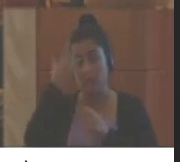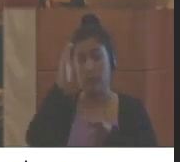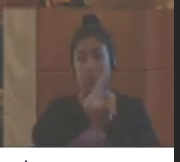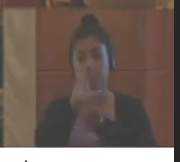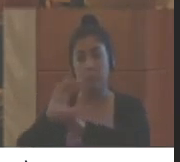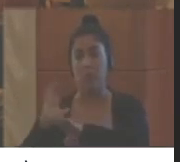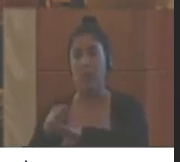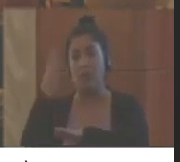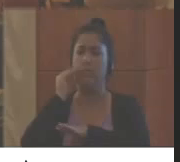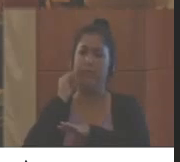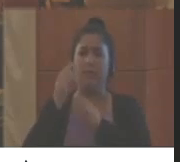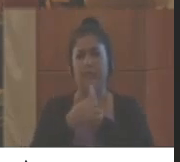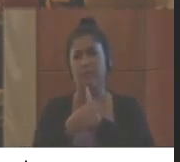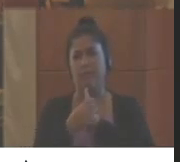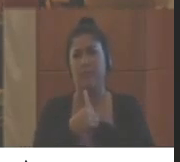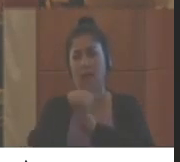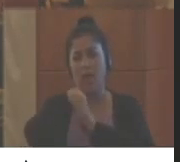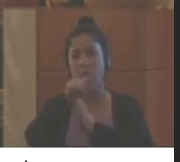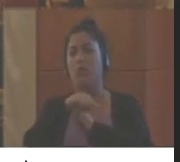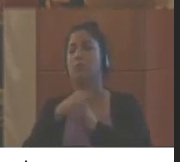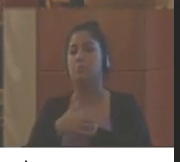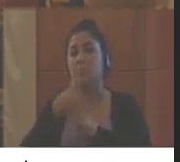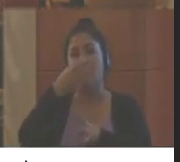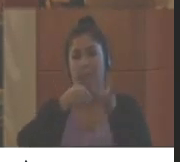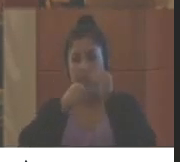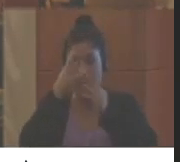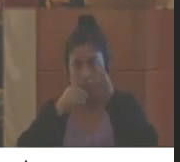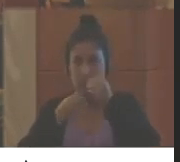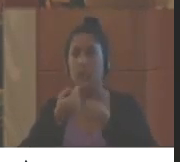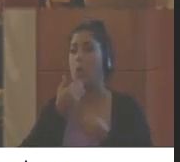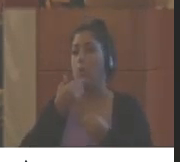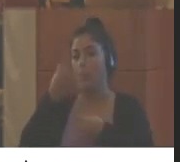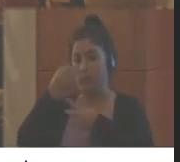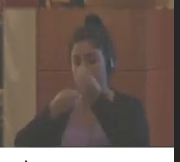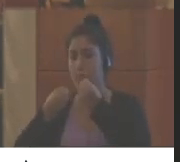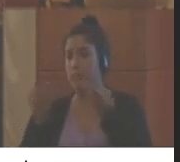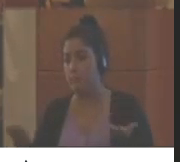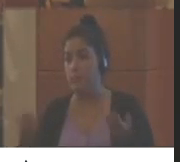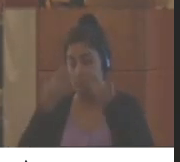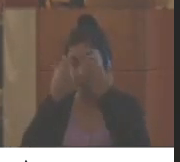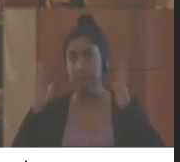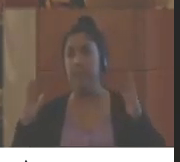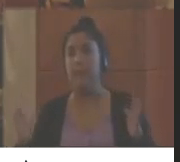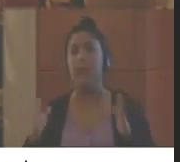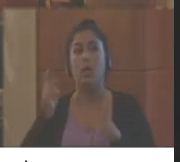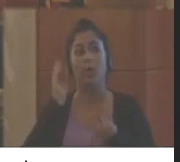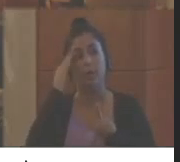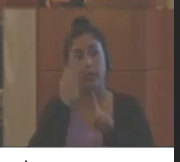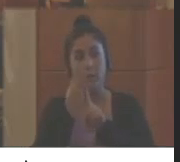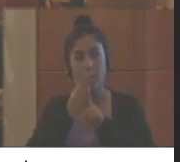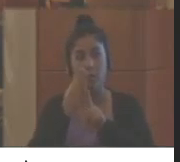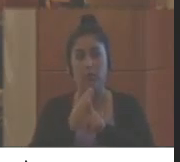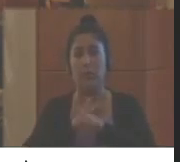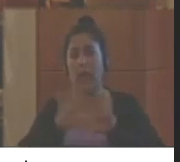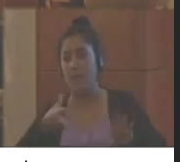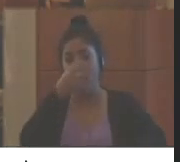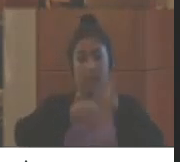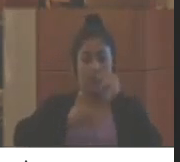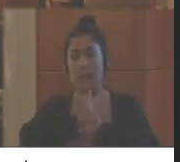decision of risks and management and decisions. And so platforms, regional platforms